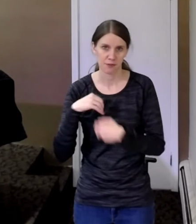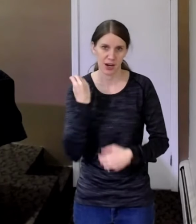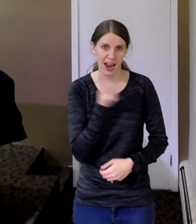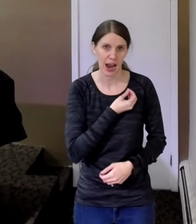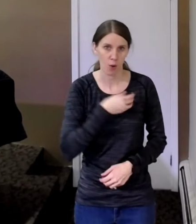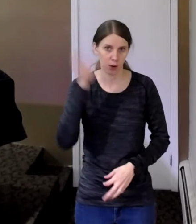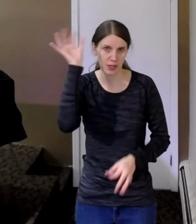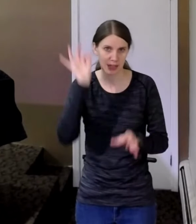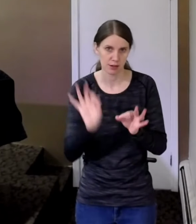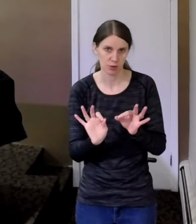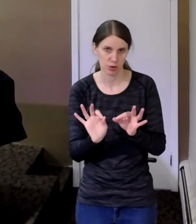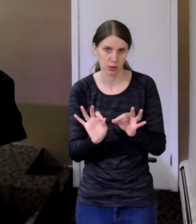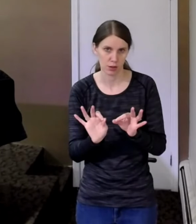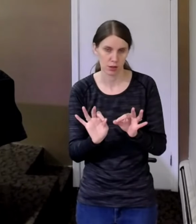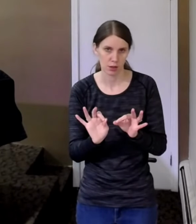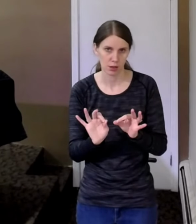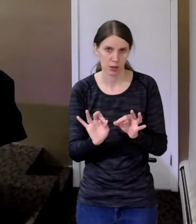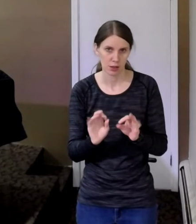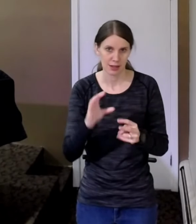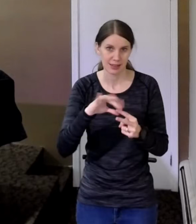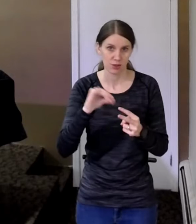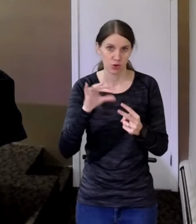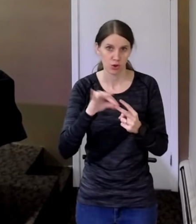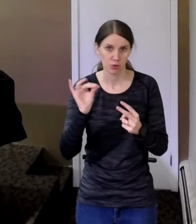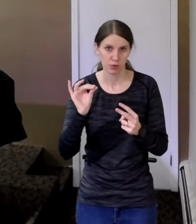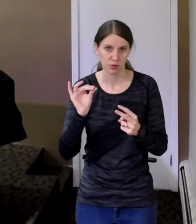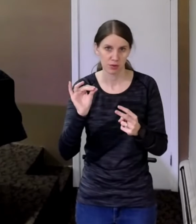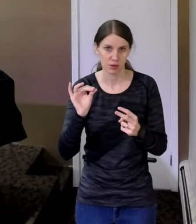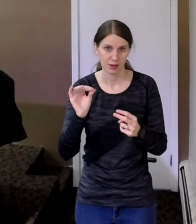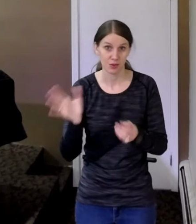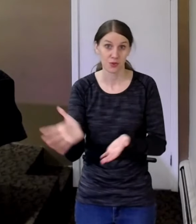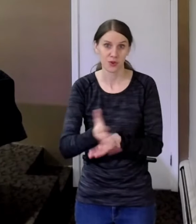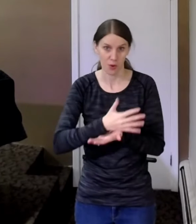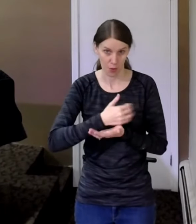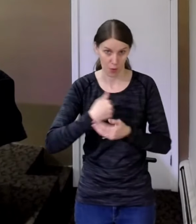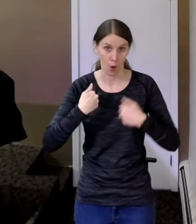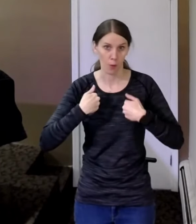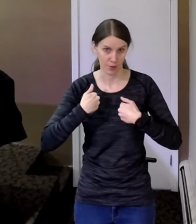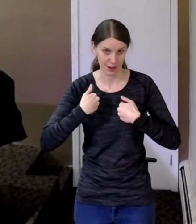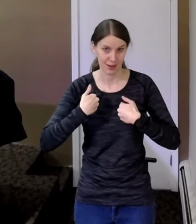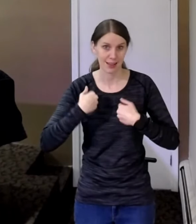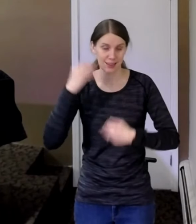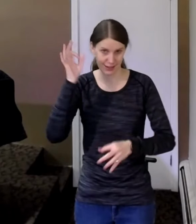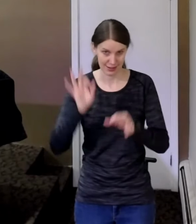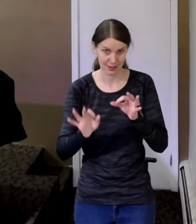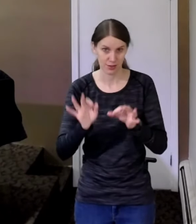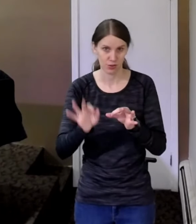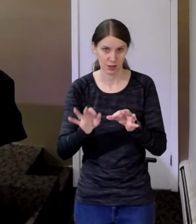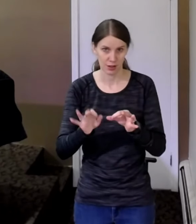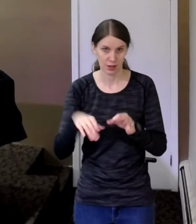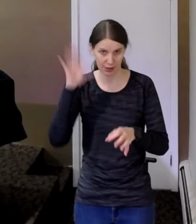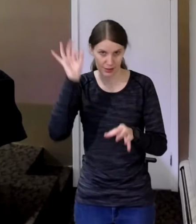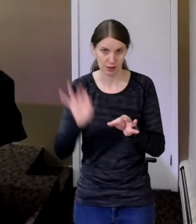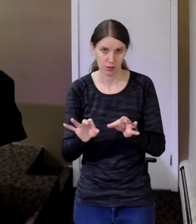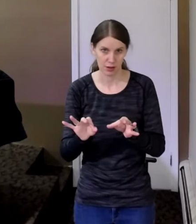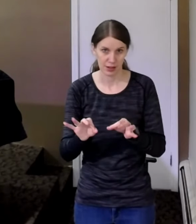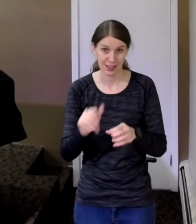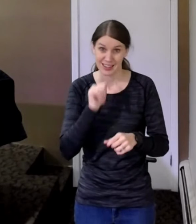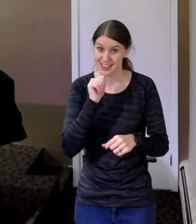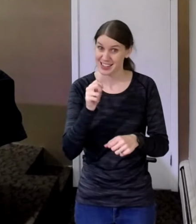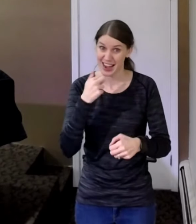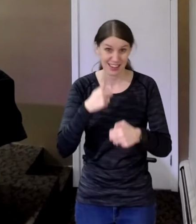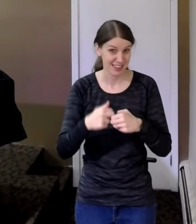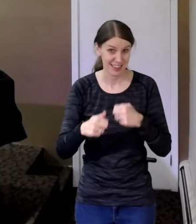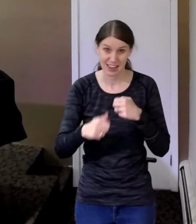have to choose to own up to the decisions we make. It's not hard to own up to something when it's